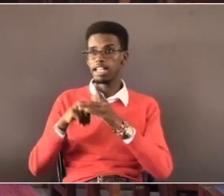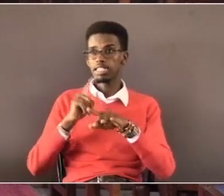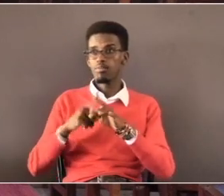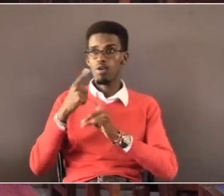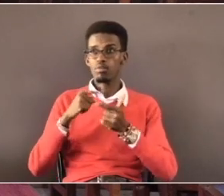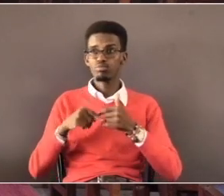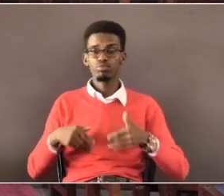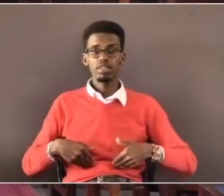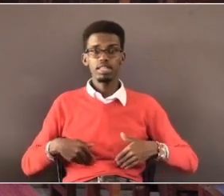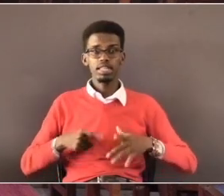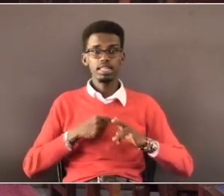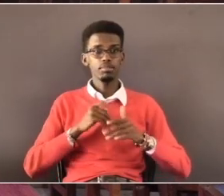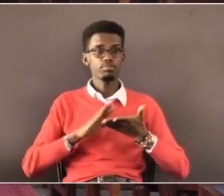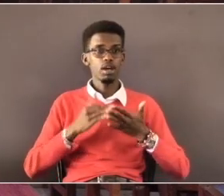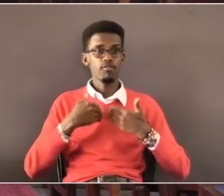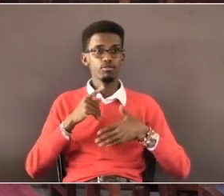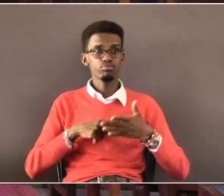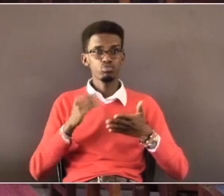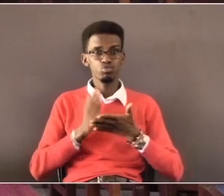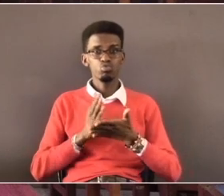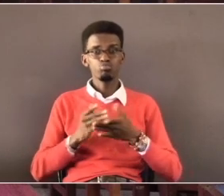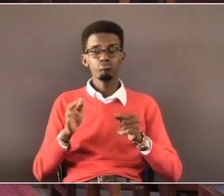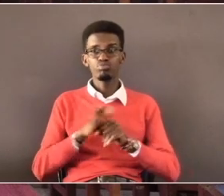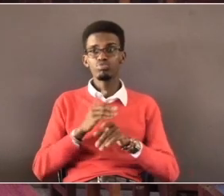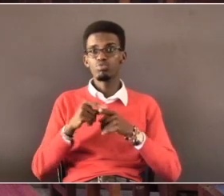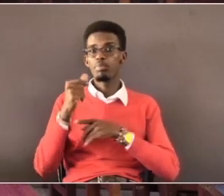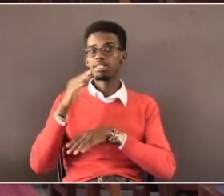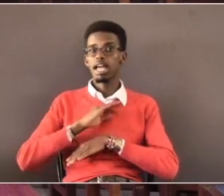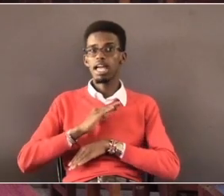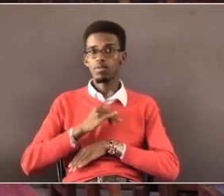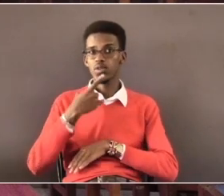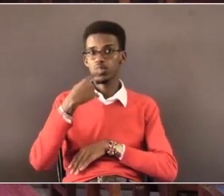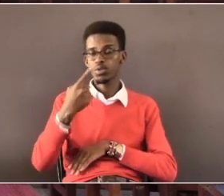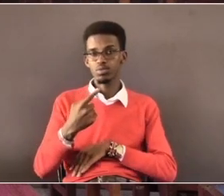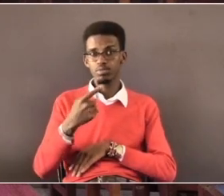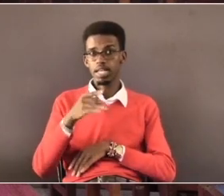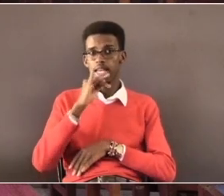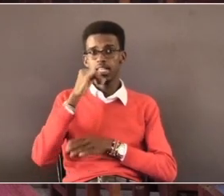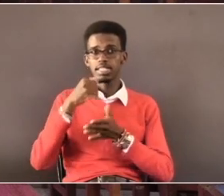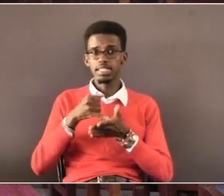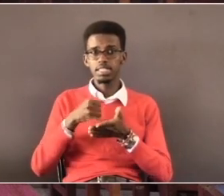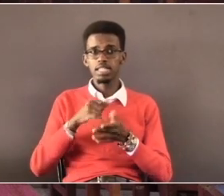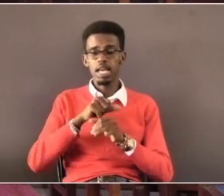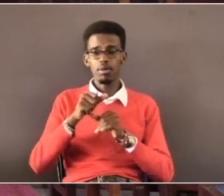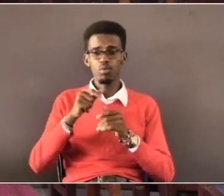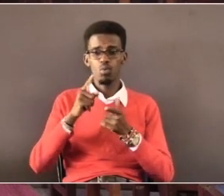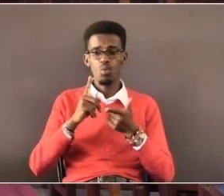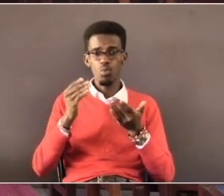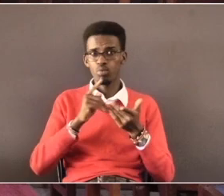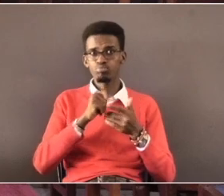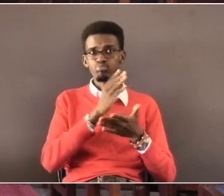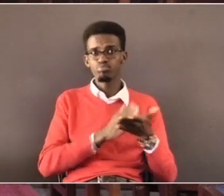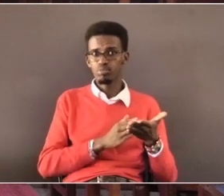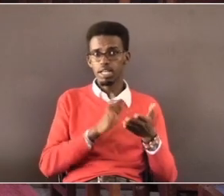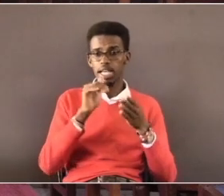youth, you might not be having a consistent source of income. So is it a boundary that you need to put